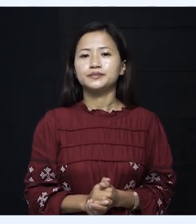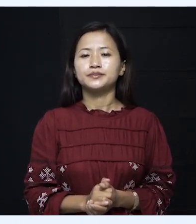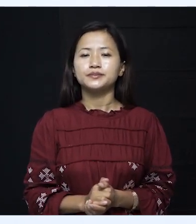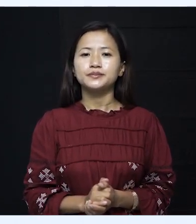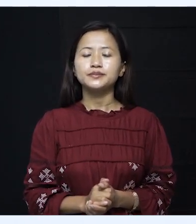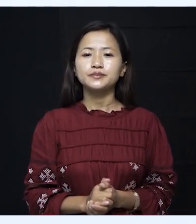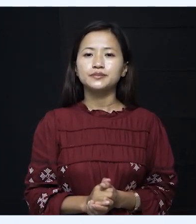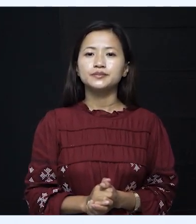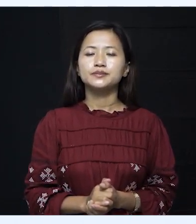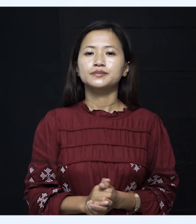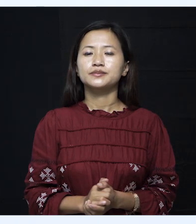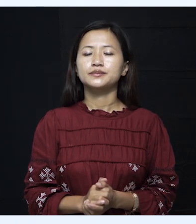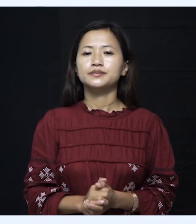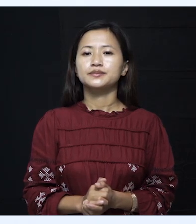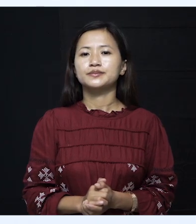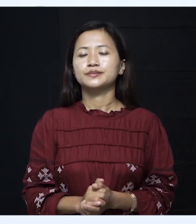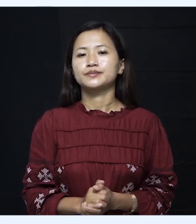hold on.